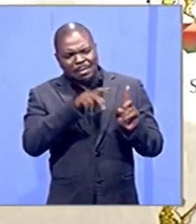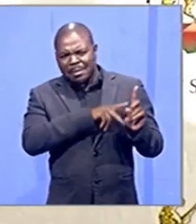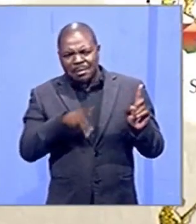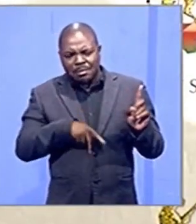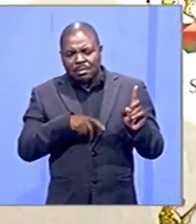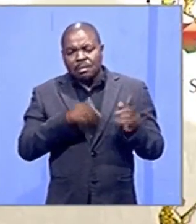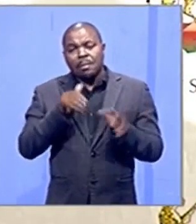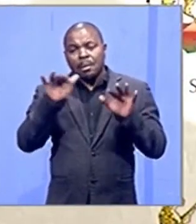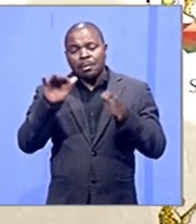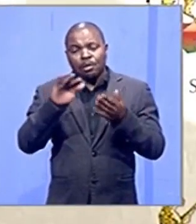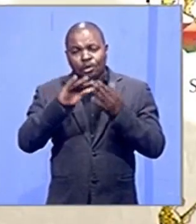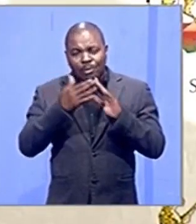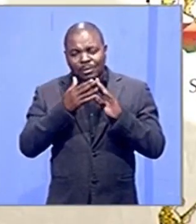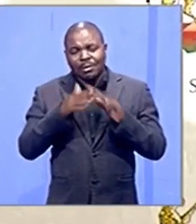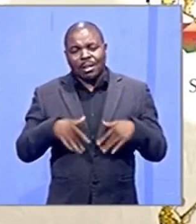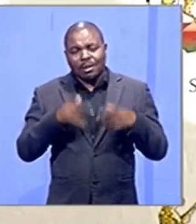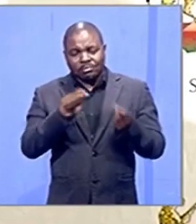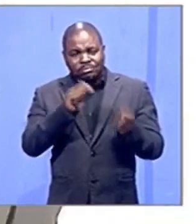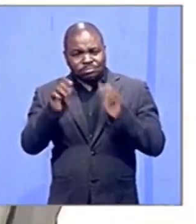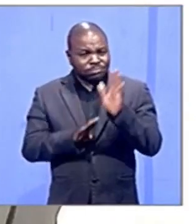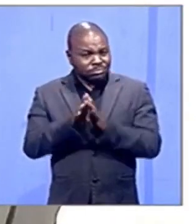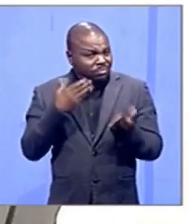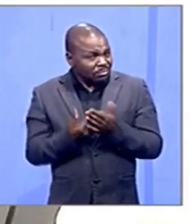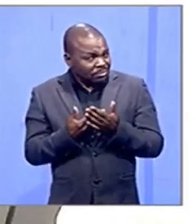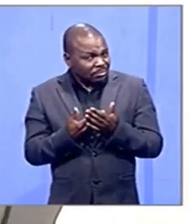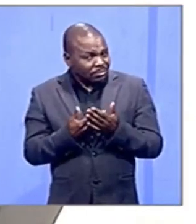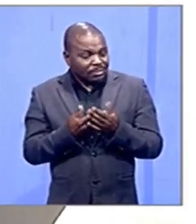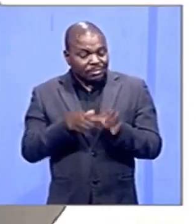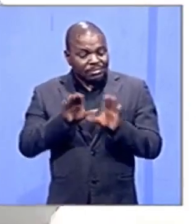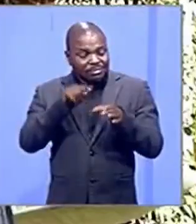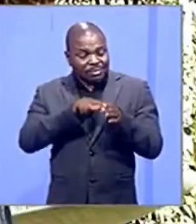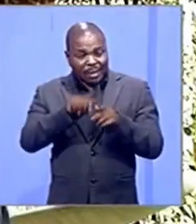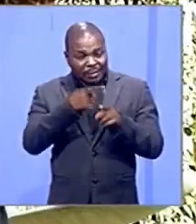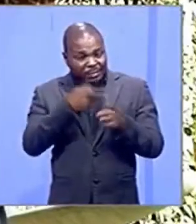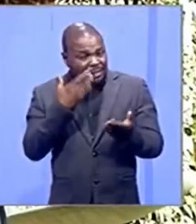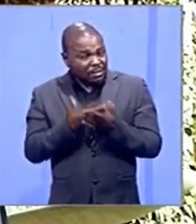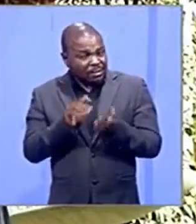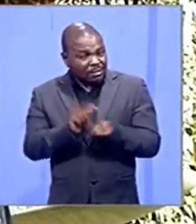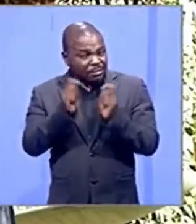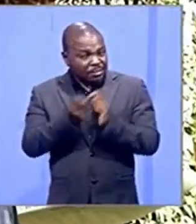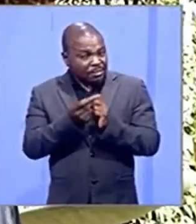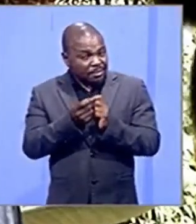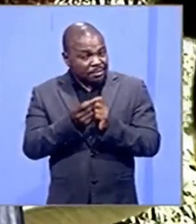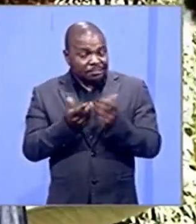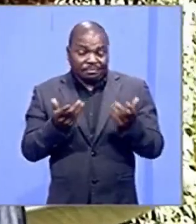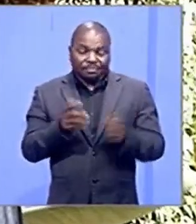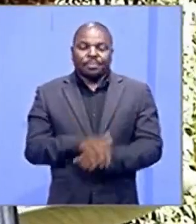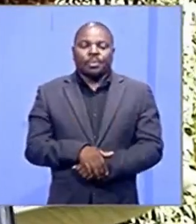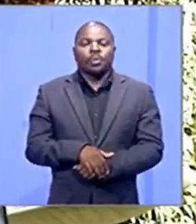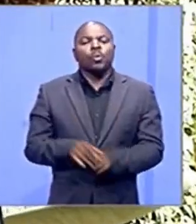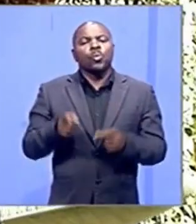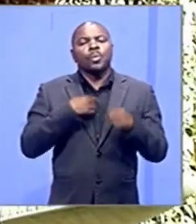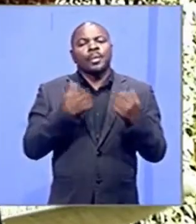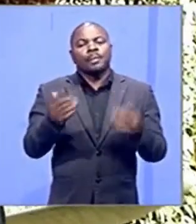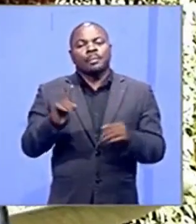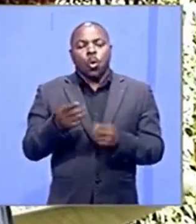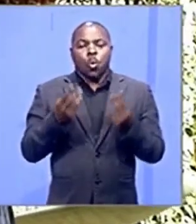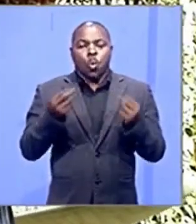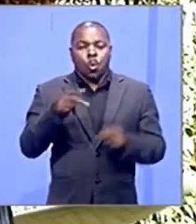tokafatsa matshelo a baagi ba Freistata ka lekgotla la gagwe la khuduthamaga. We would have expected the new